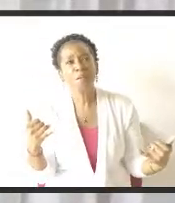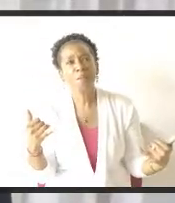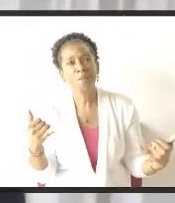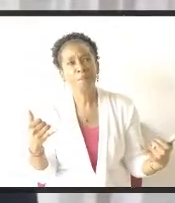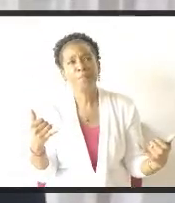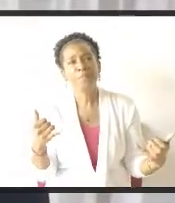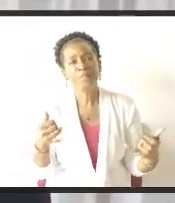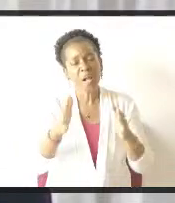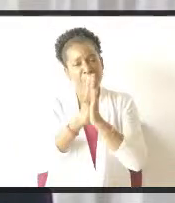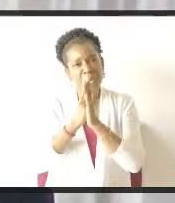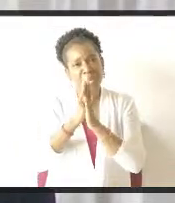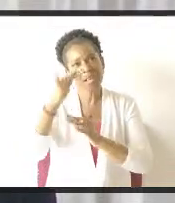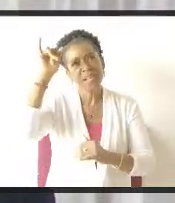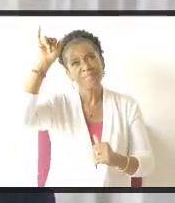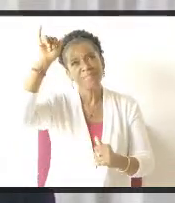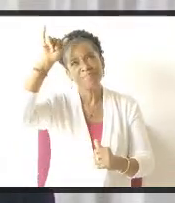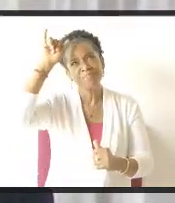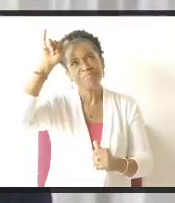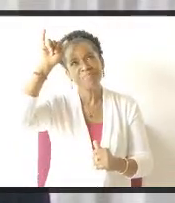will challenge